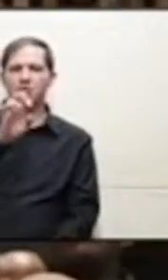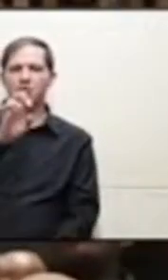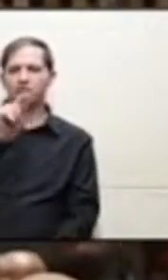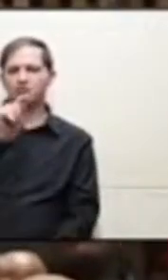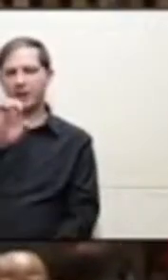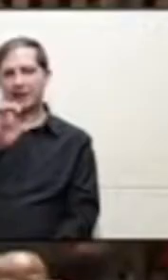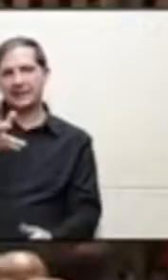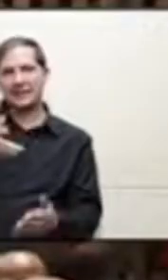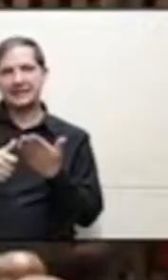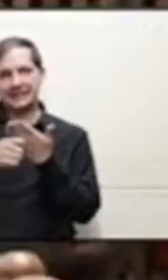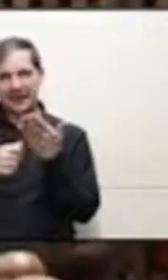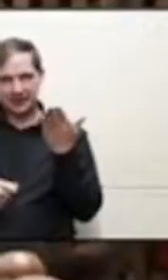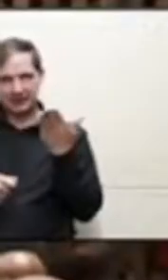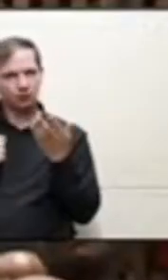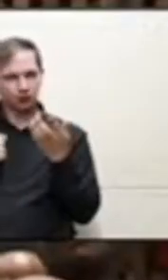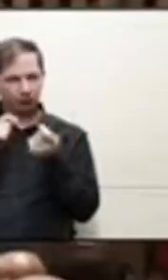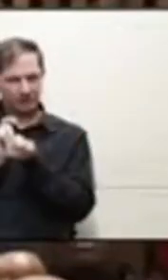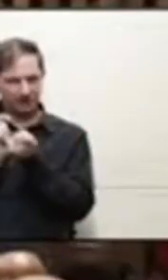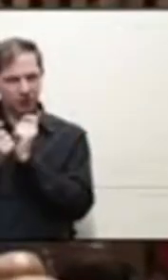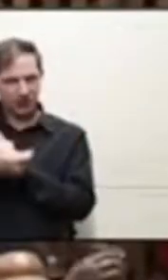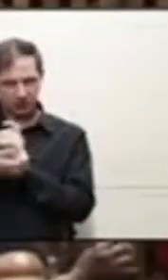effective, and we've changed them.